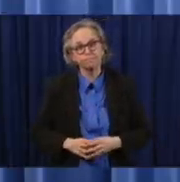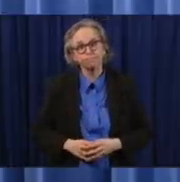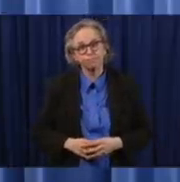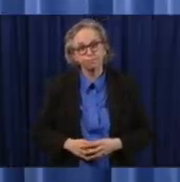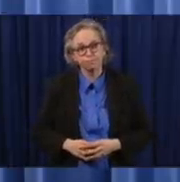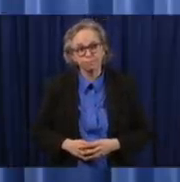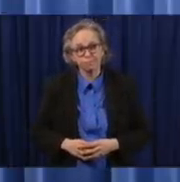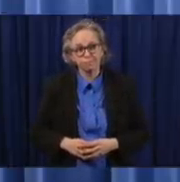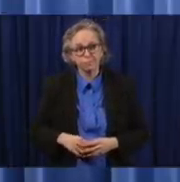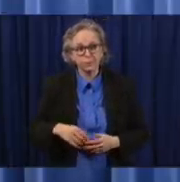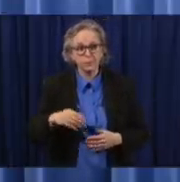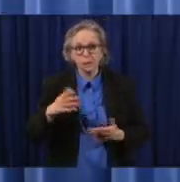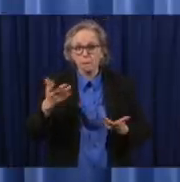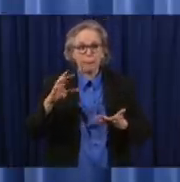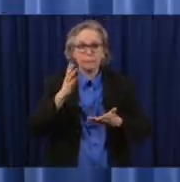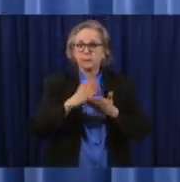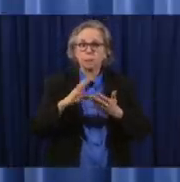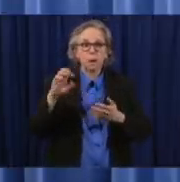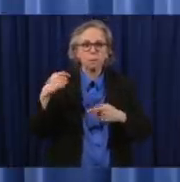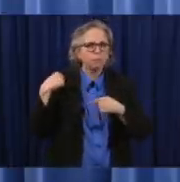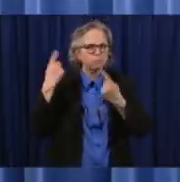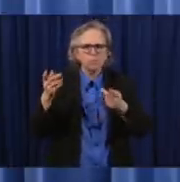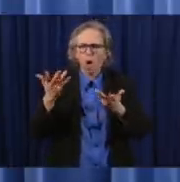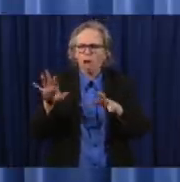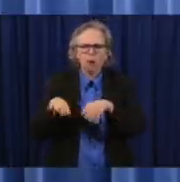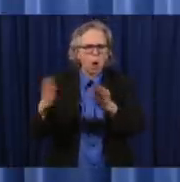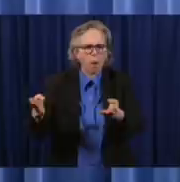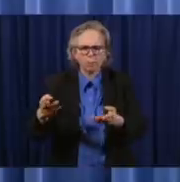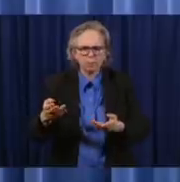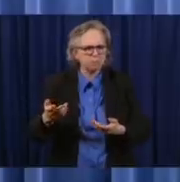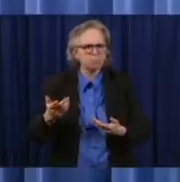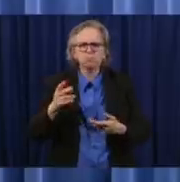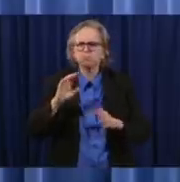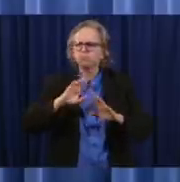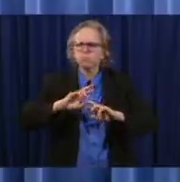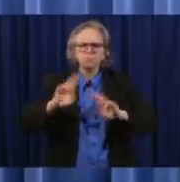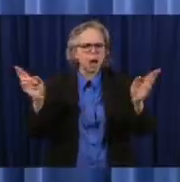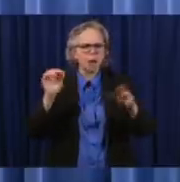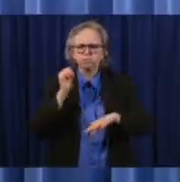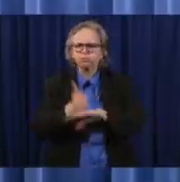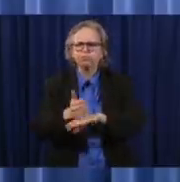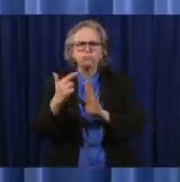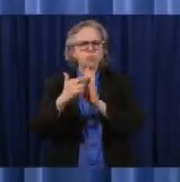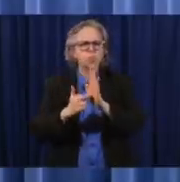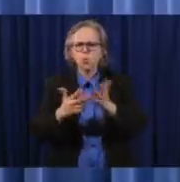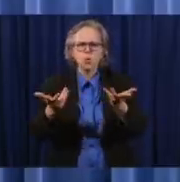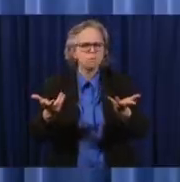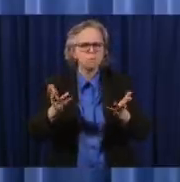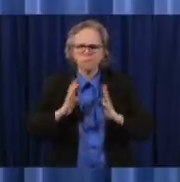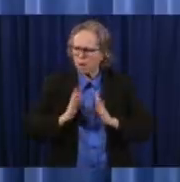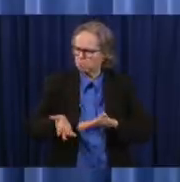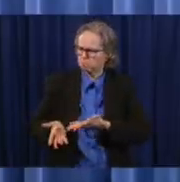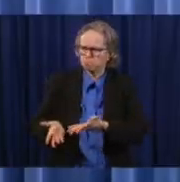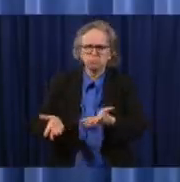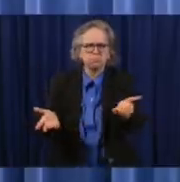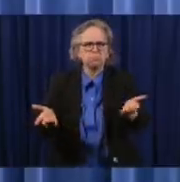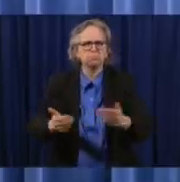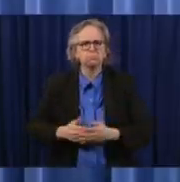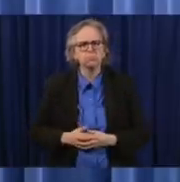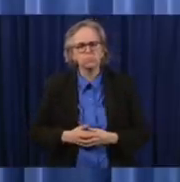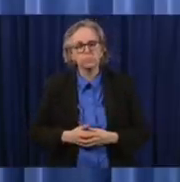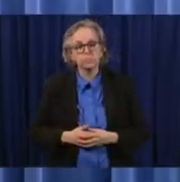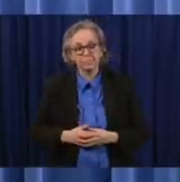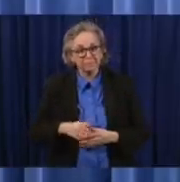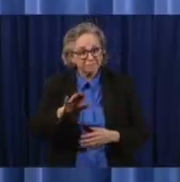process that have that in place, is my understanding. And again, the recommendation came from the business